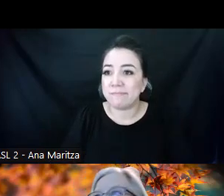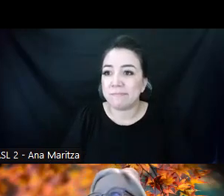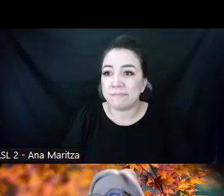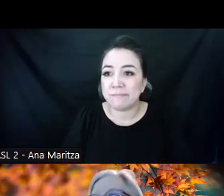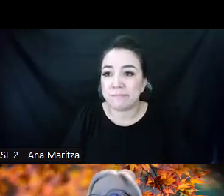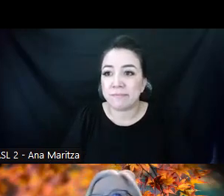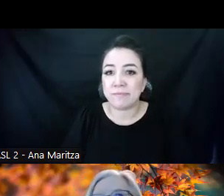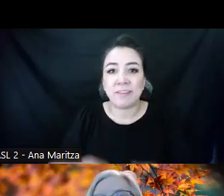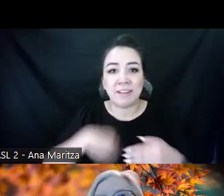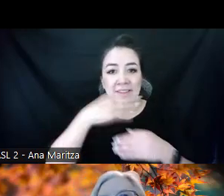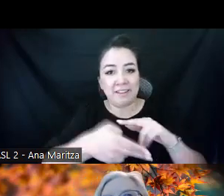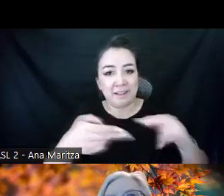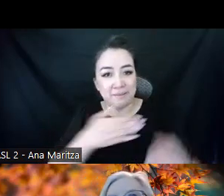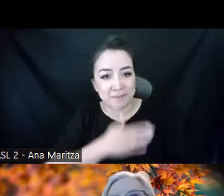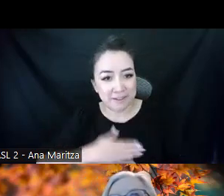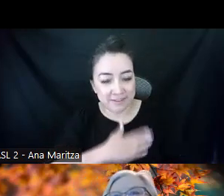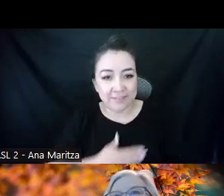Next slide, please.